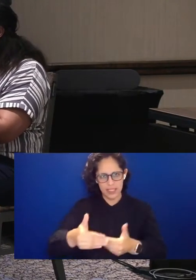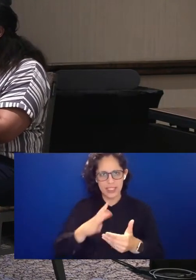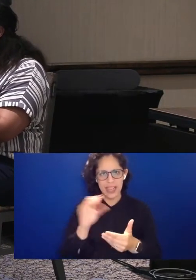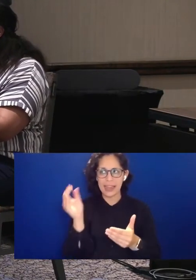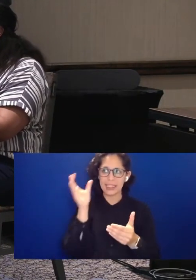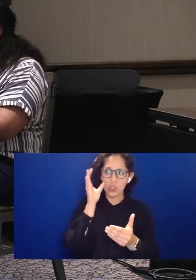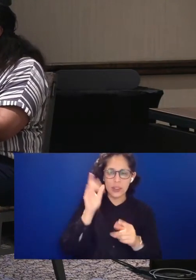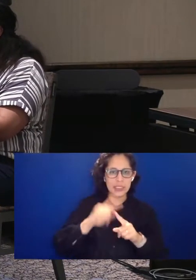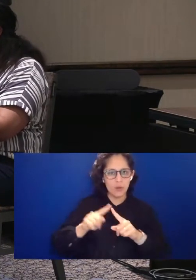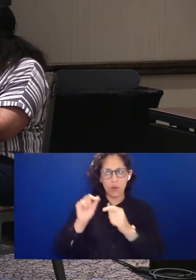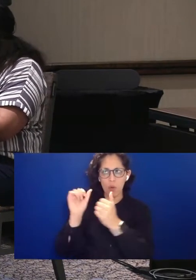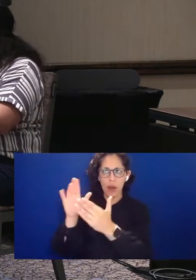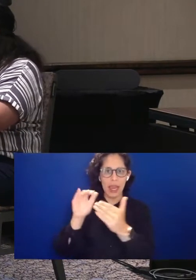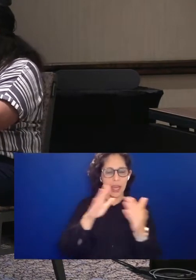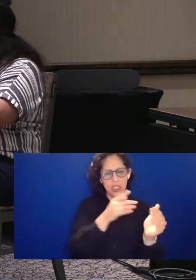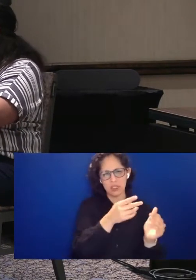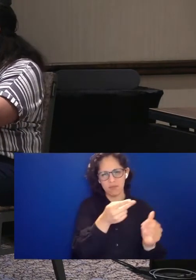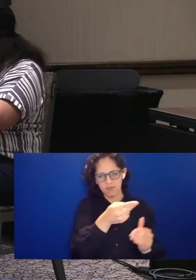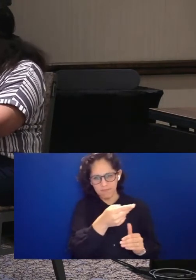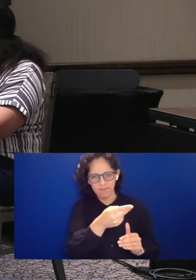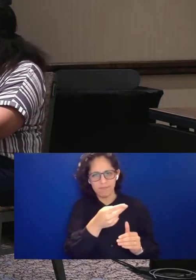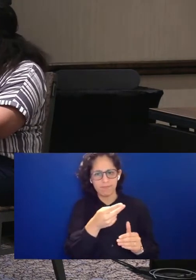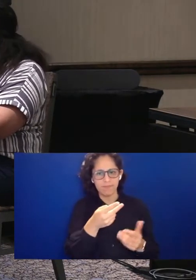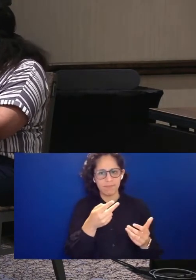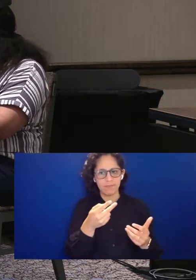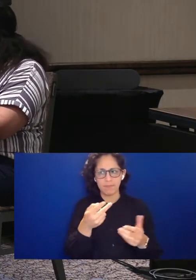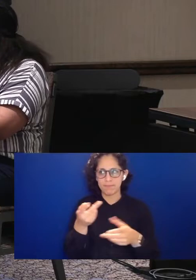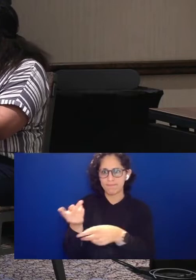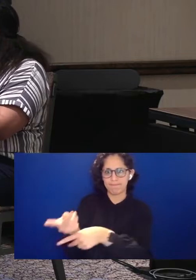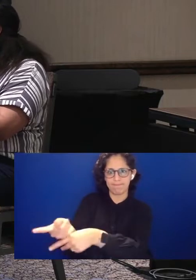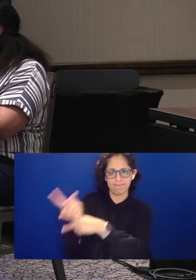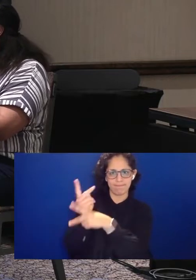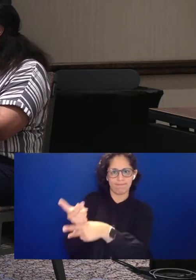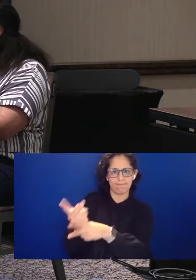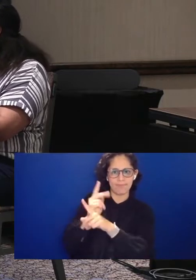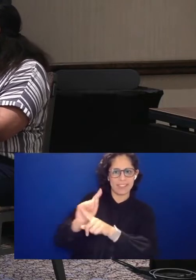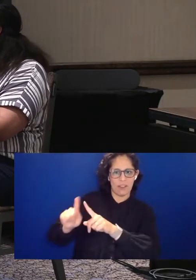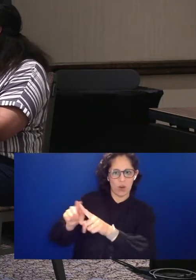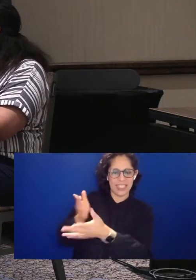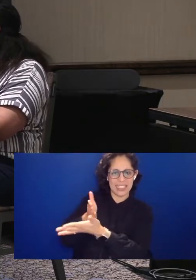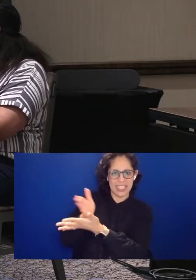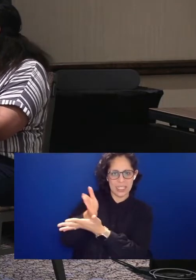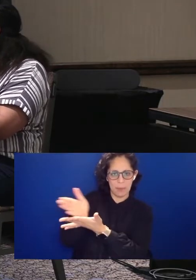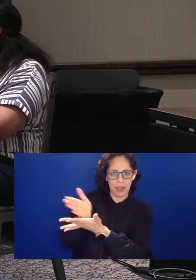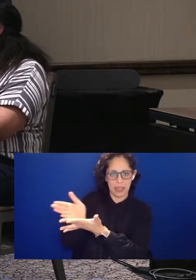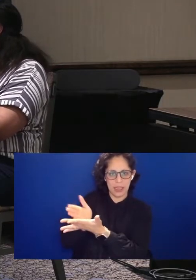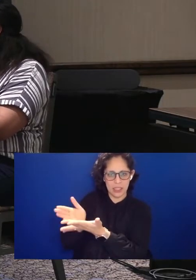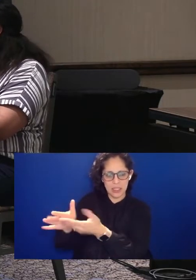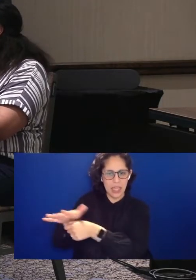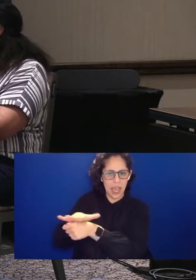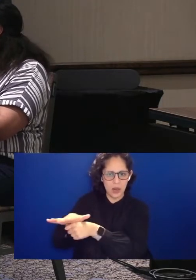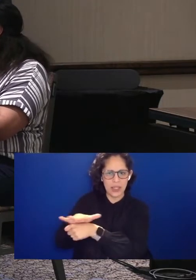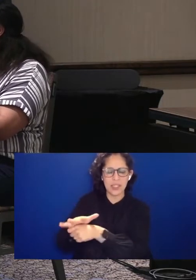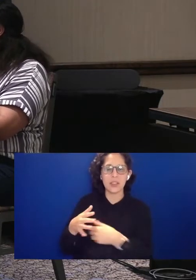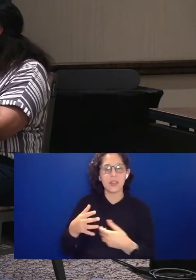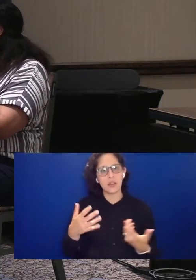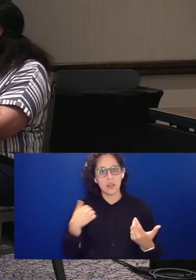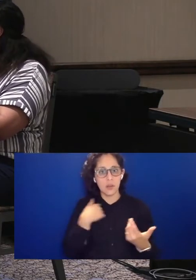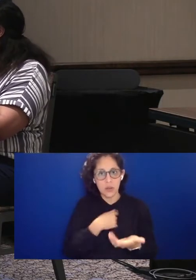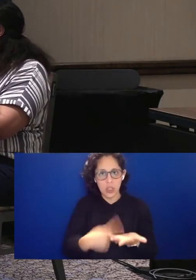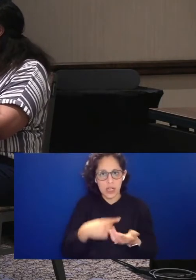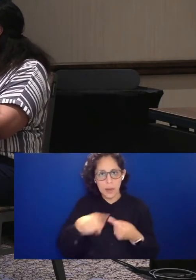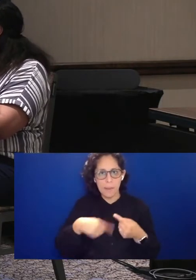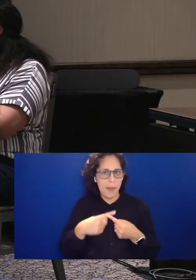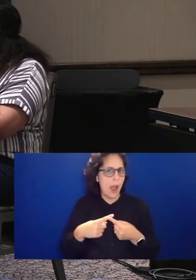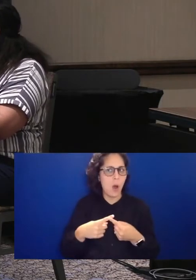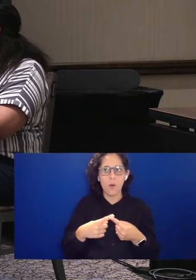which you sort of pull from different disciplines, different areas in the creation of this work. You were talking about finding community and like